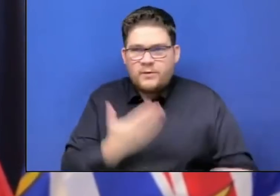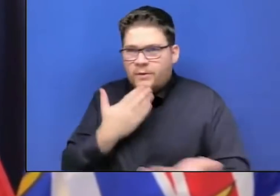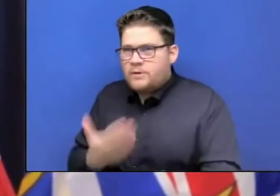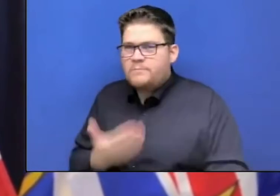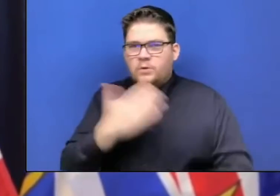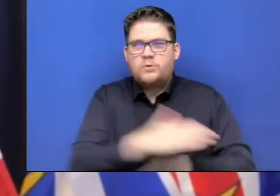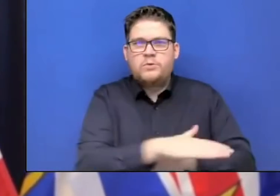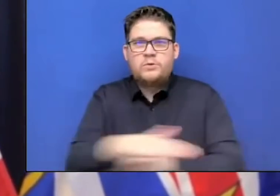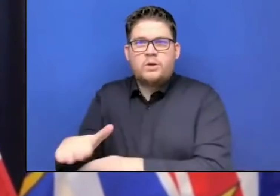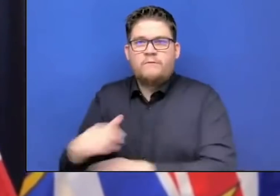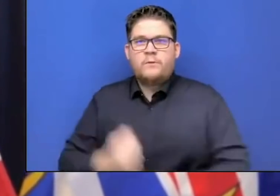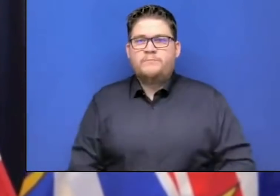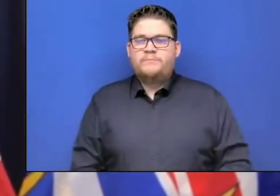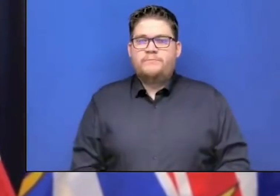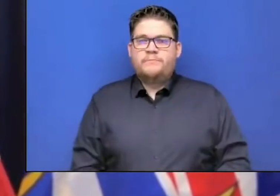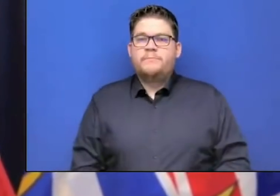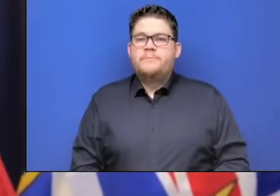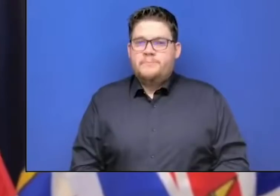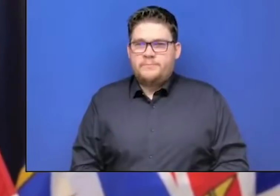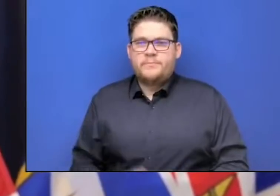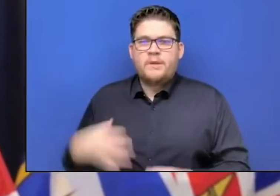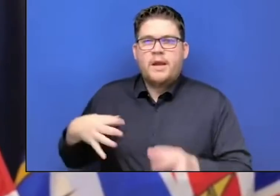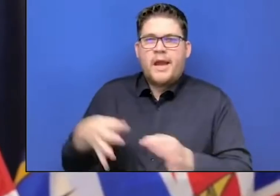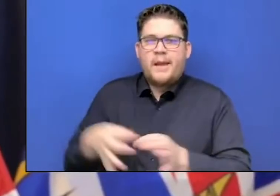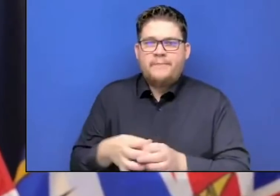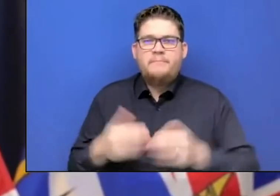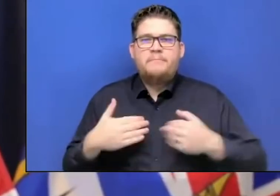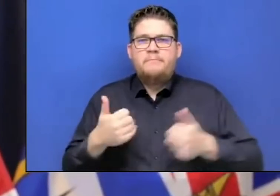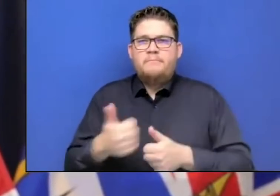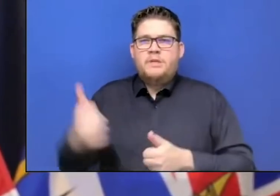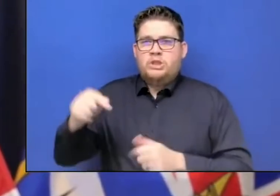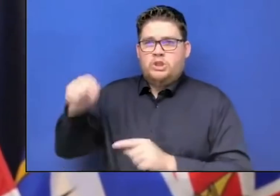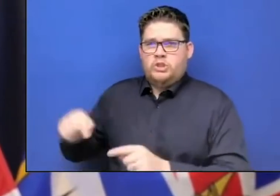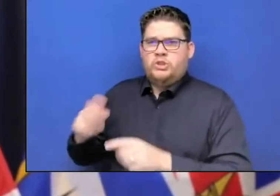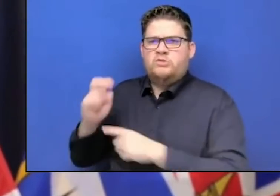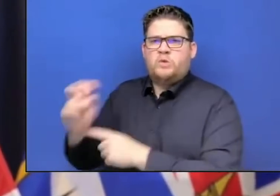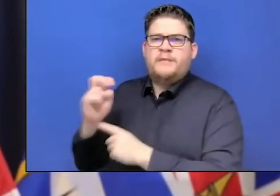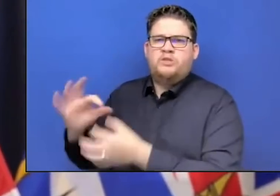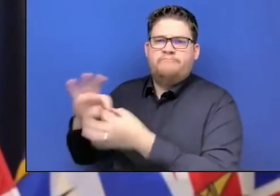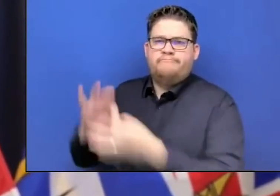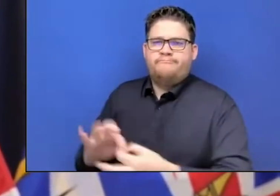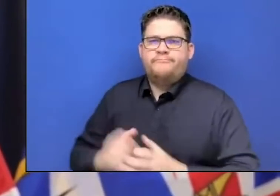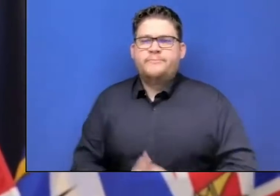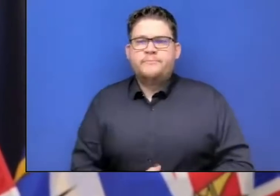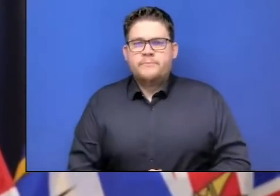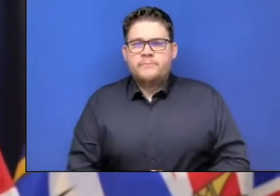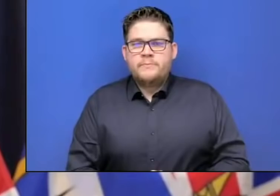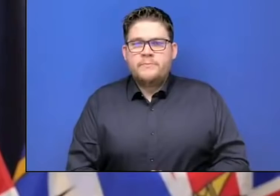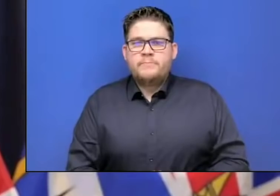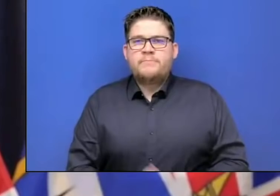I want to provide this update from the Ministry of Transportation and Infrastructure. about how we are doing work to continue